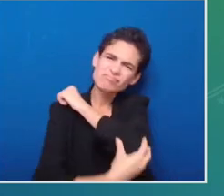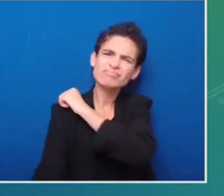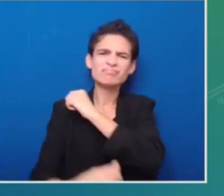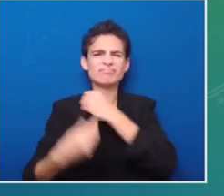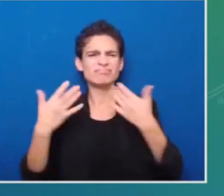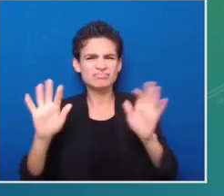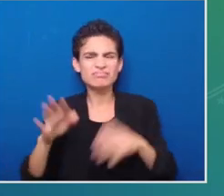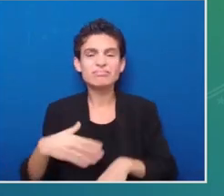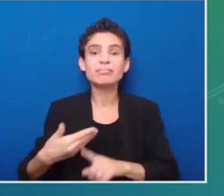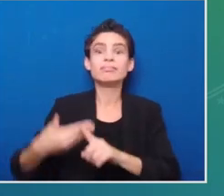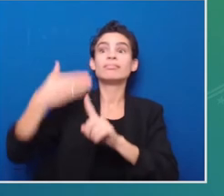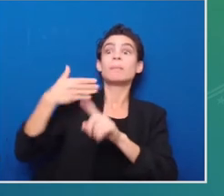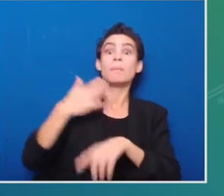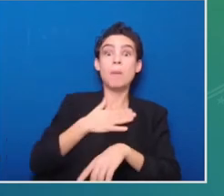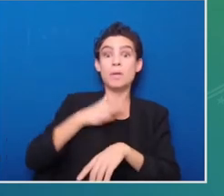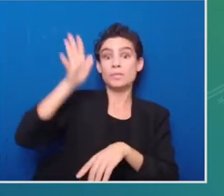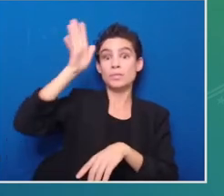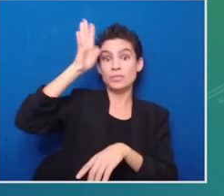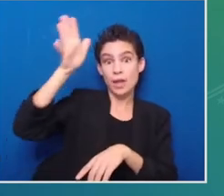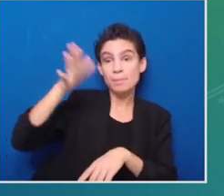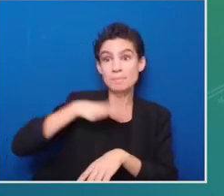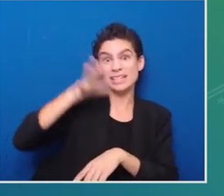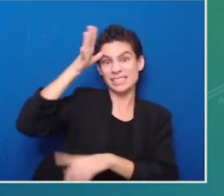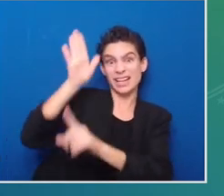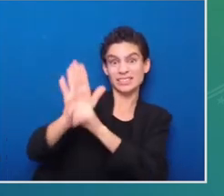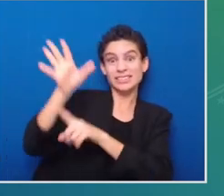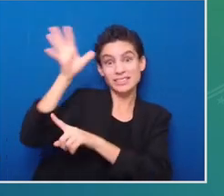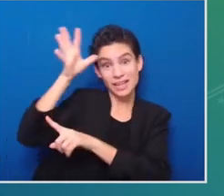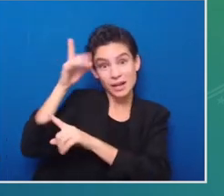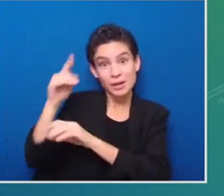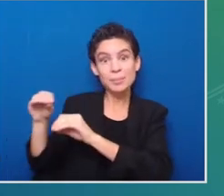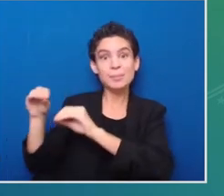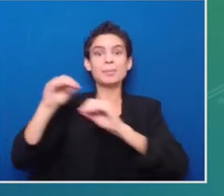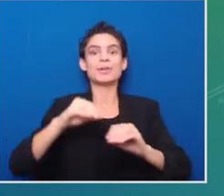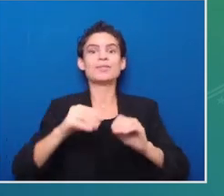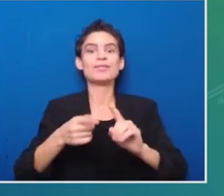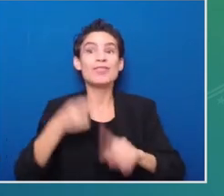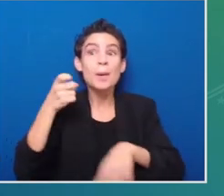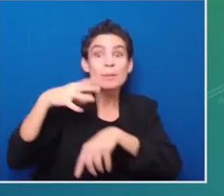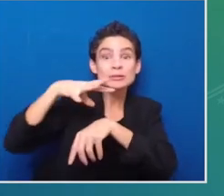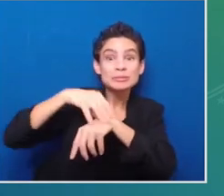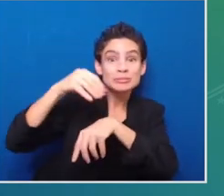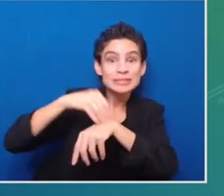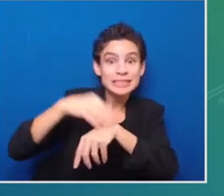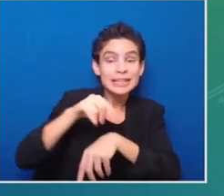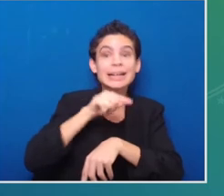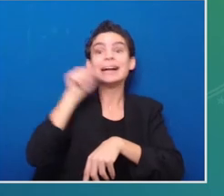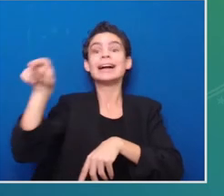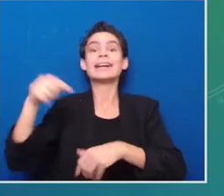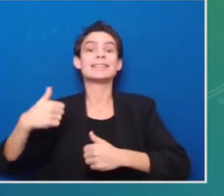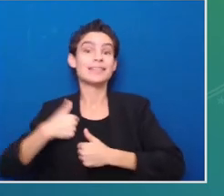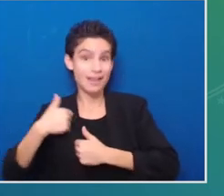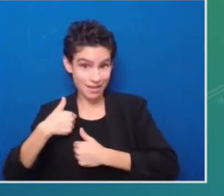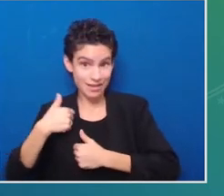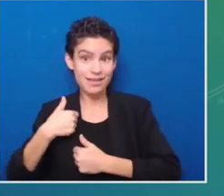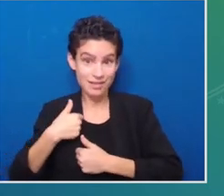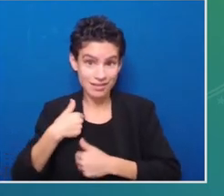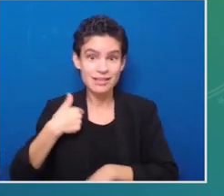my grandfather, emigrated to Canada from Sweden during the Great